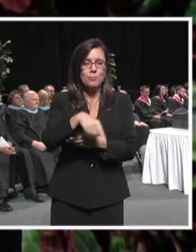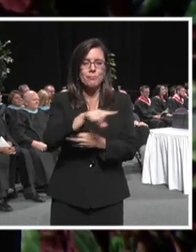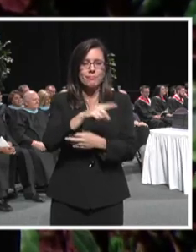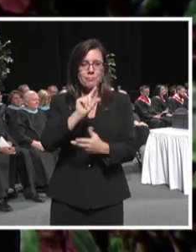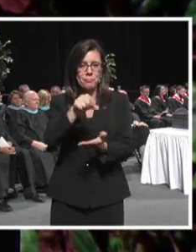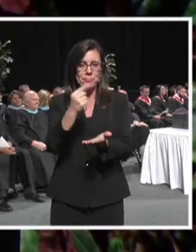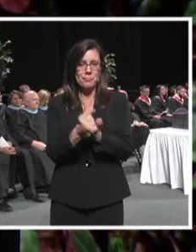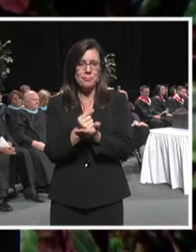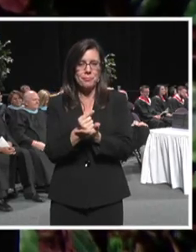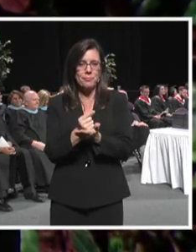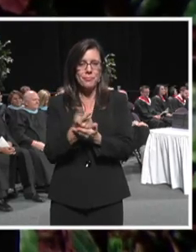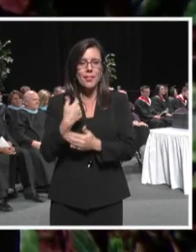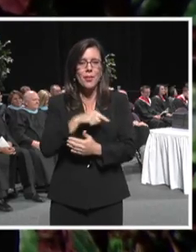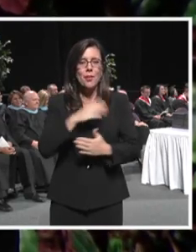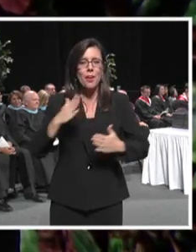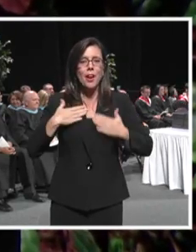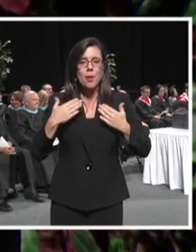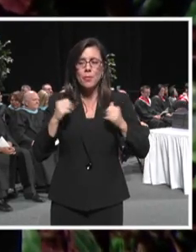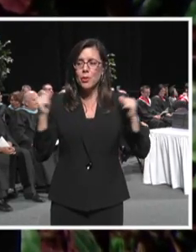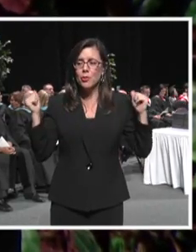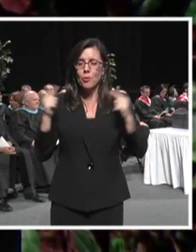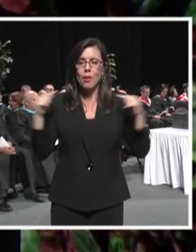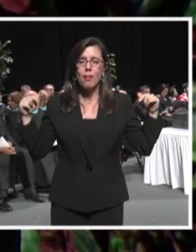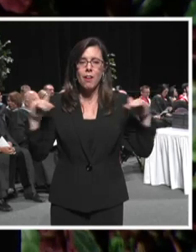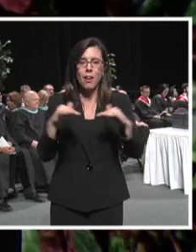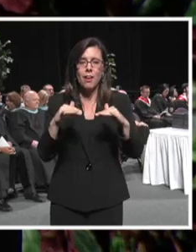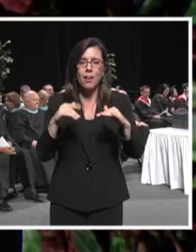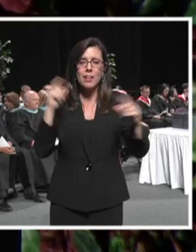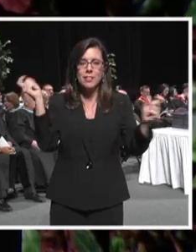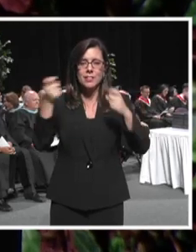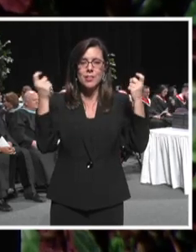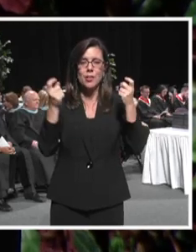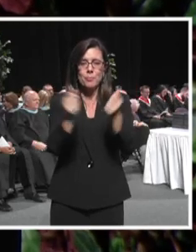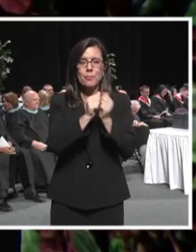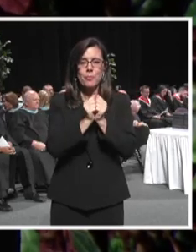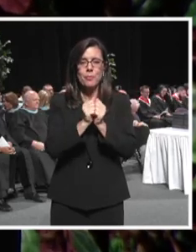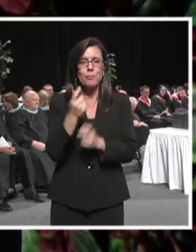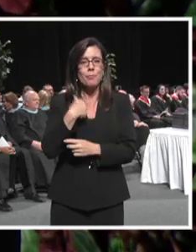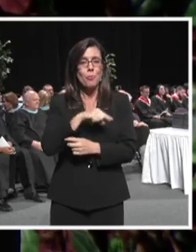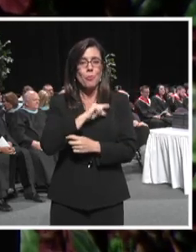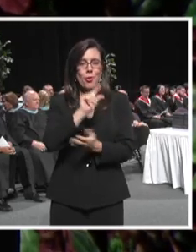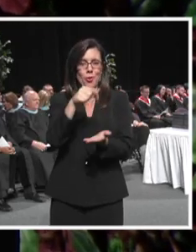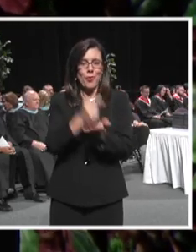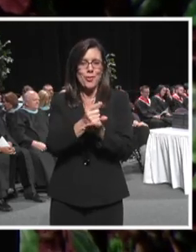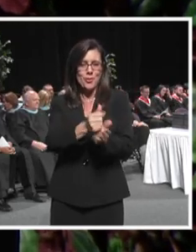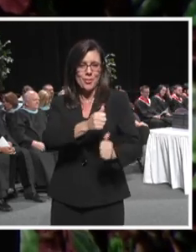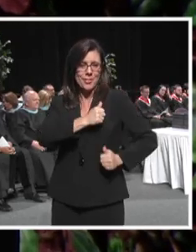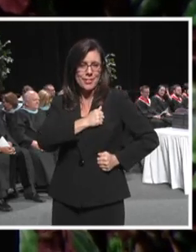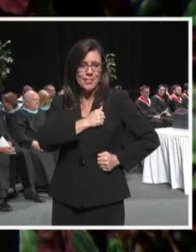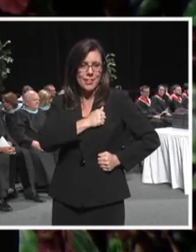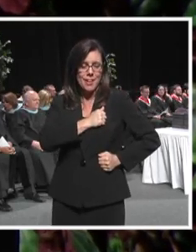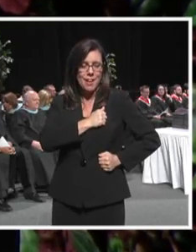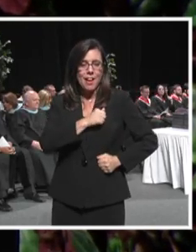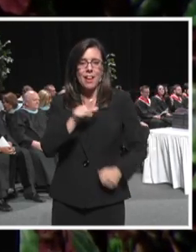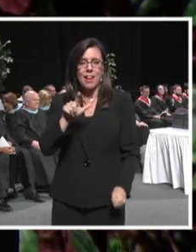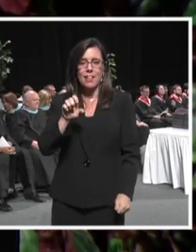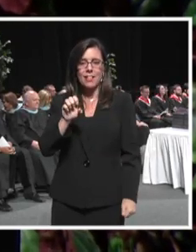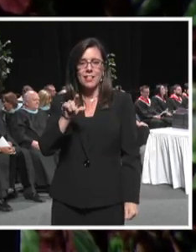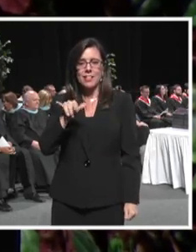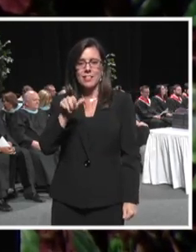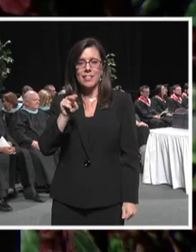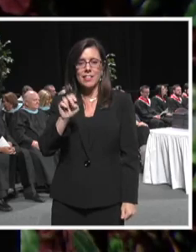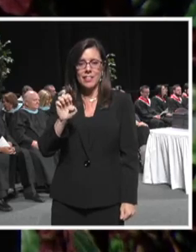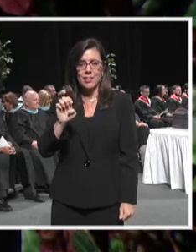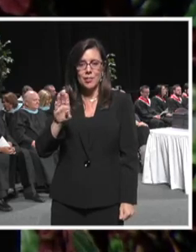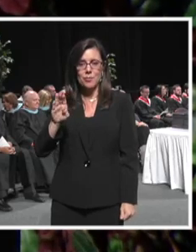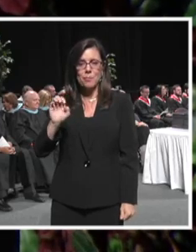possible. We are glad that you're here to celebrate with us as we graduate our Spartans. Leslie Ann Beltran,